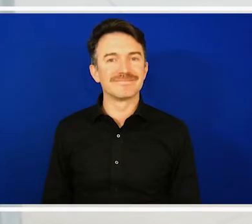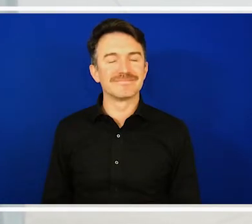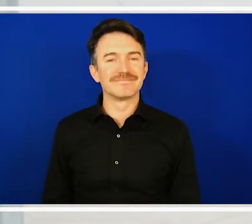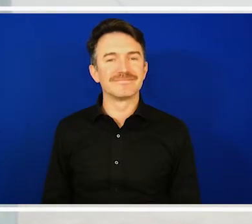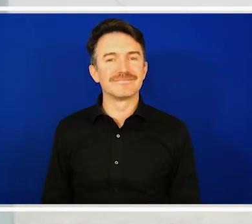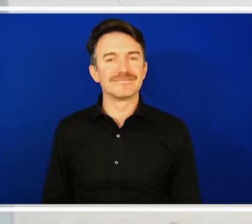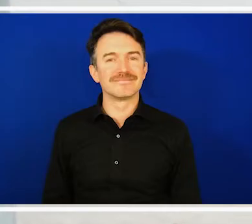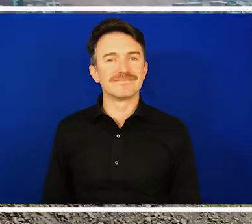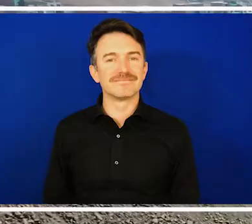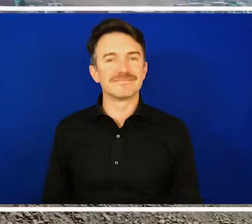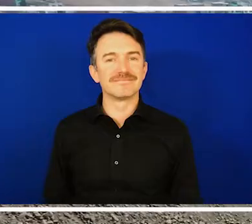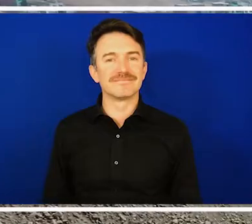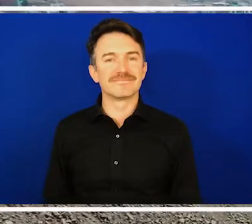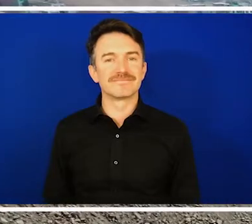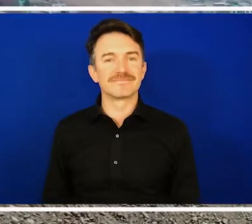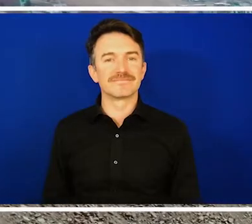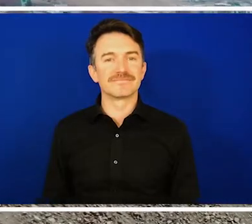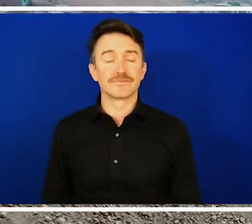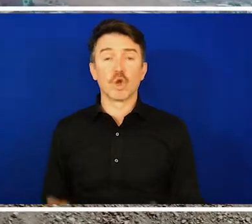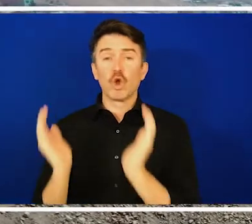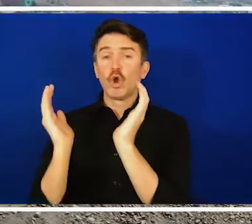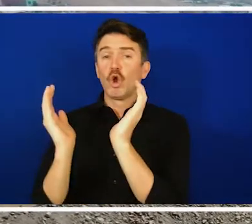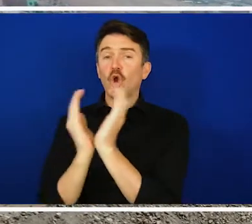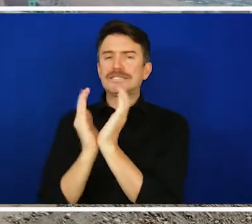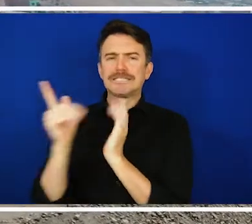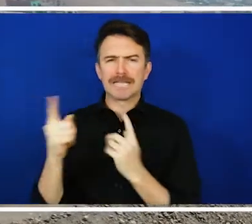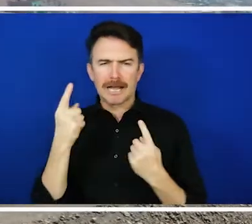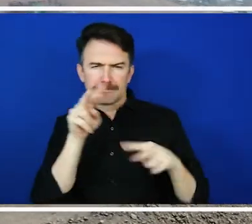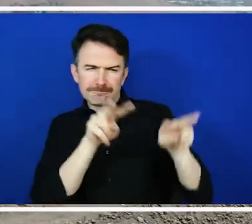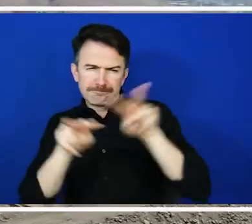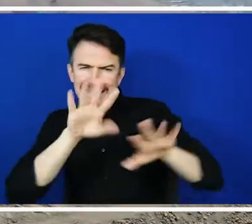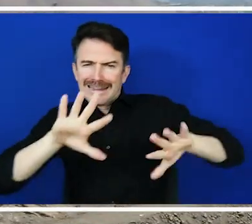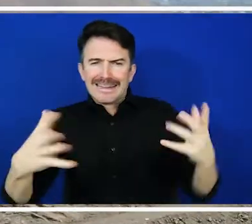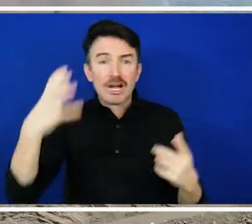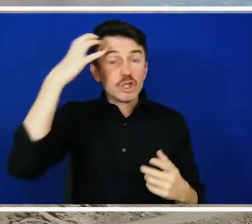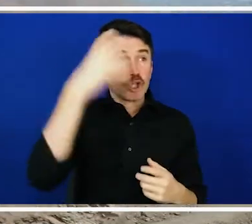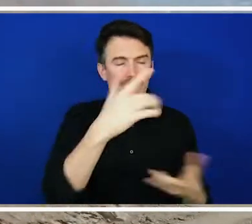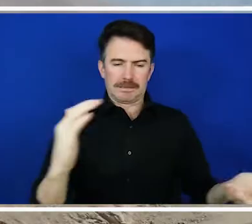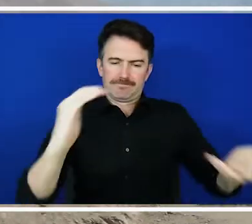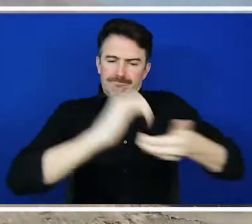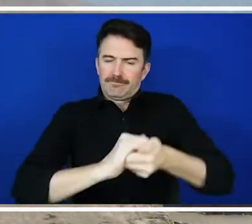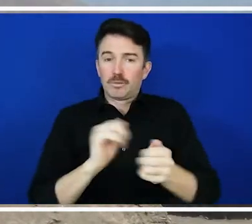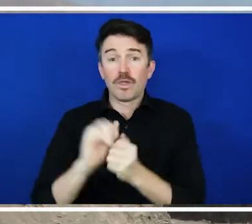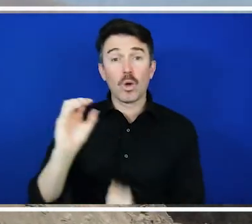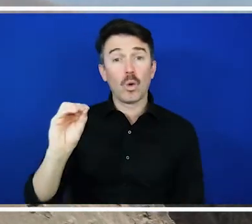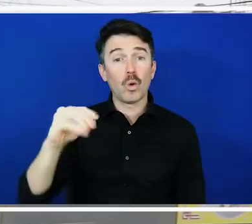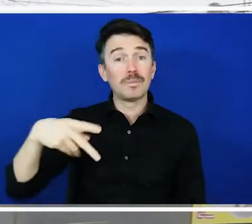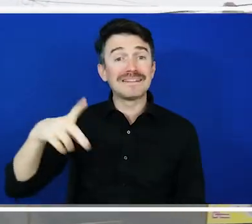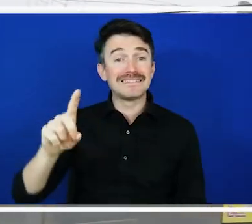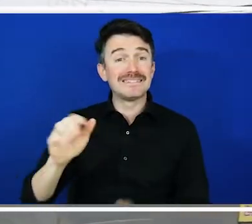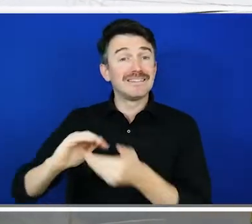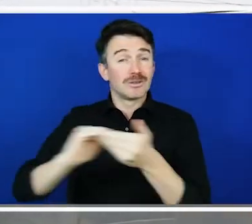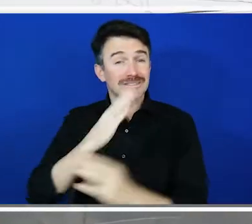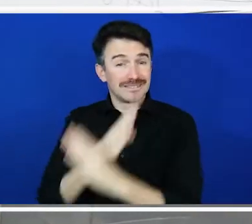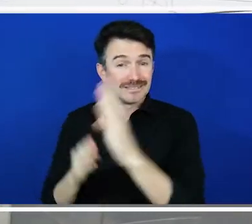Rosangela Berman-Bieler, UNICEF. UNICEF is looking at the way governments are engaging with OPDs,